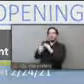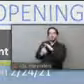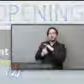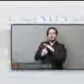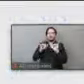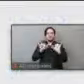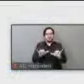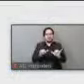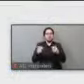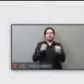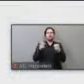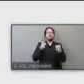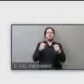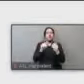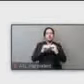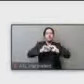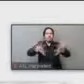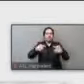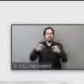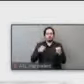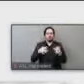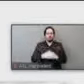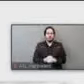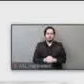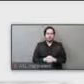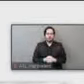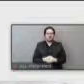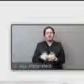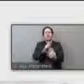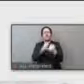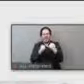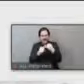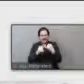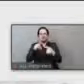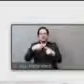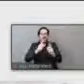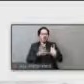that, well, I'll turn it back to the governor.